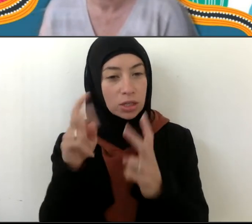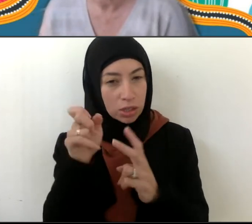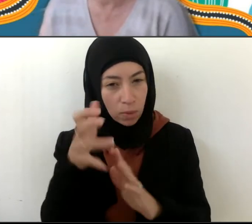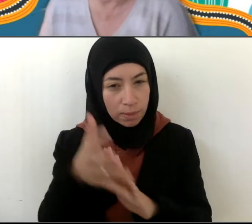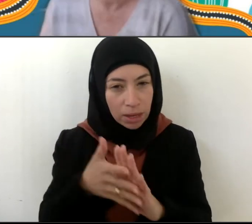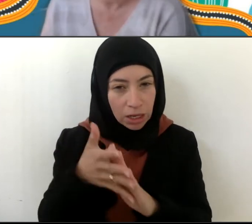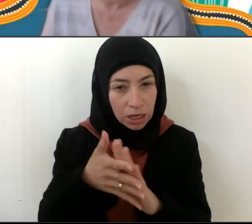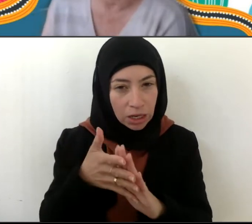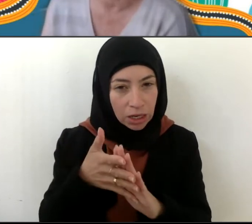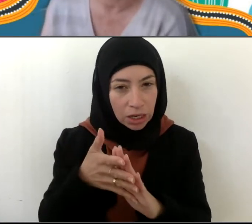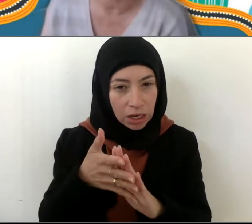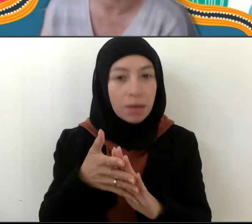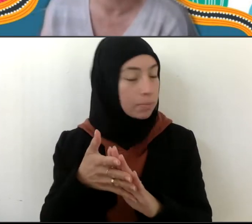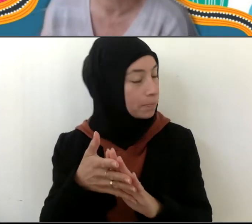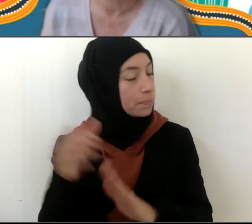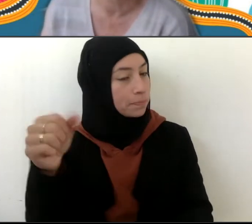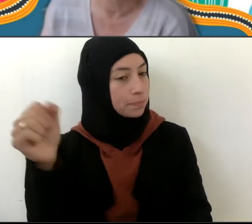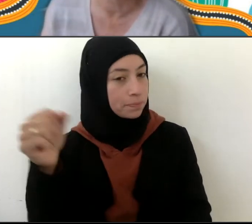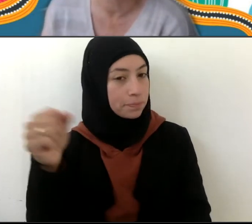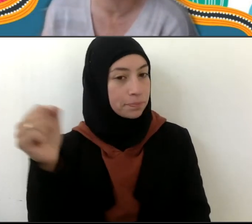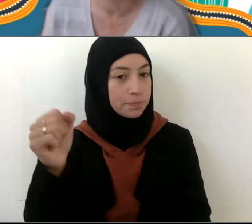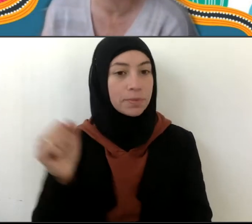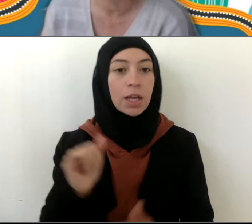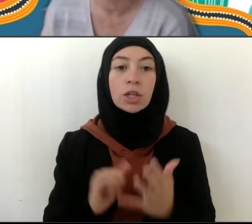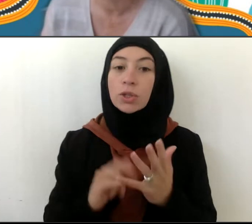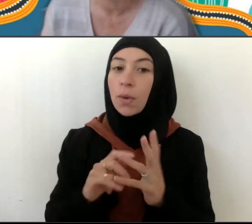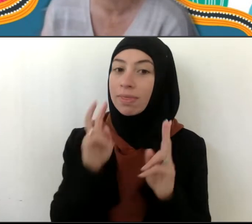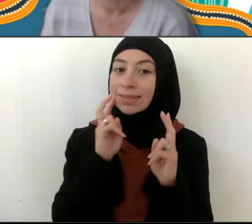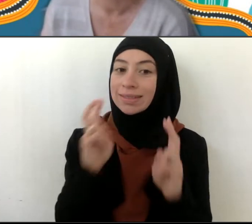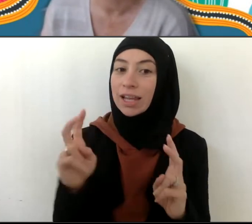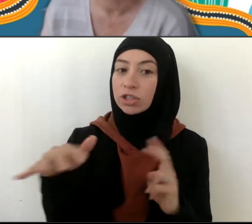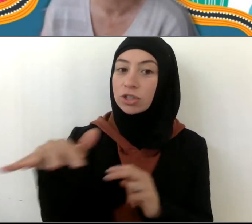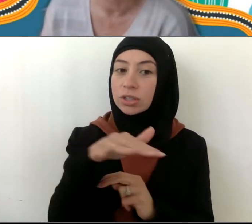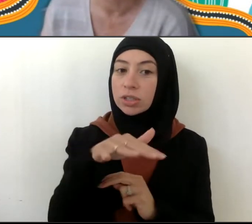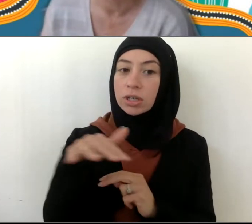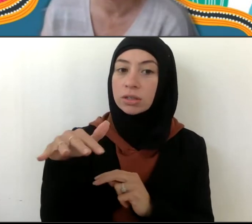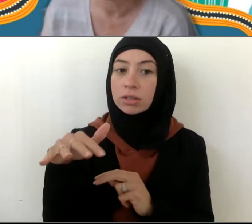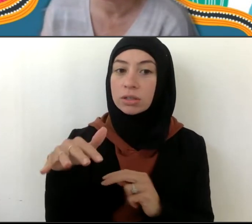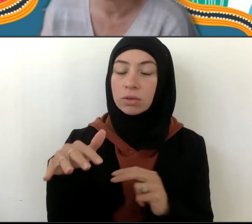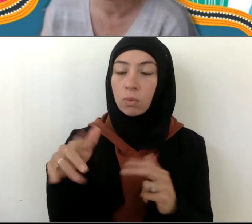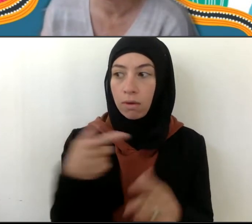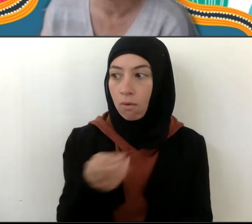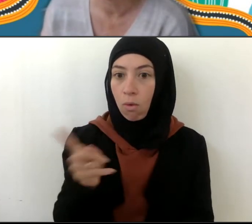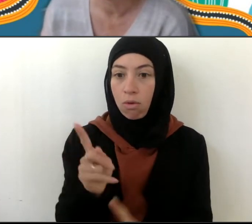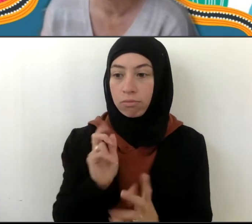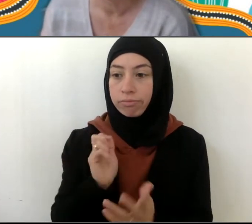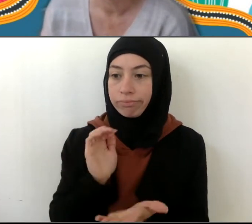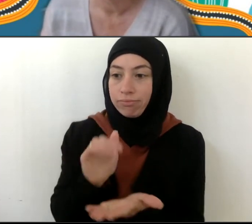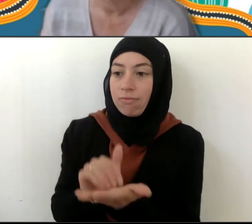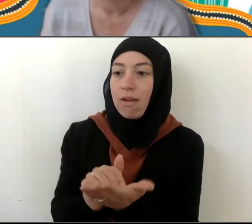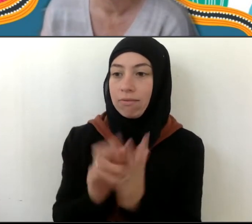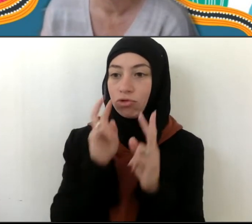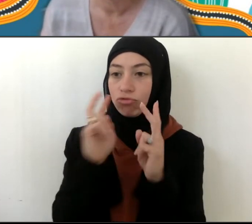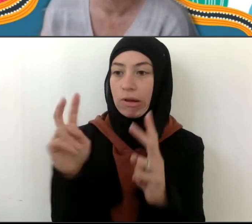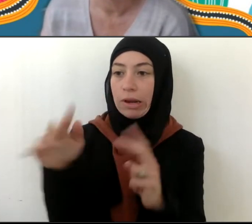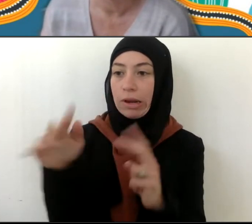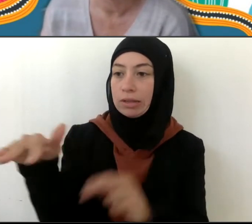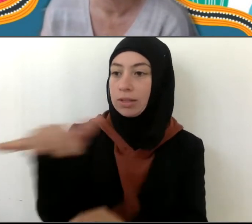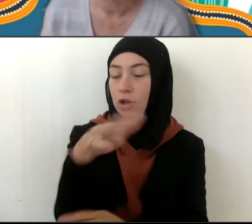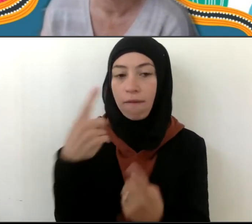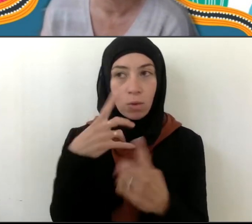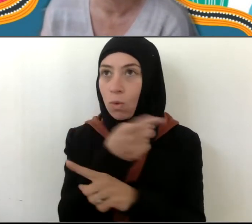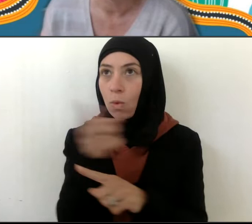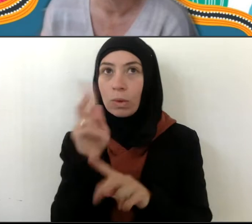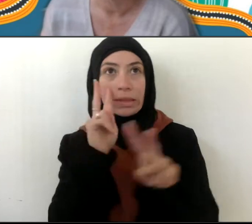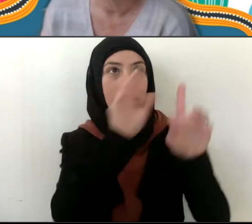you're asking about? Yeah. Yes. So yeah. I mean, the stations are like we've all been to stations, and with the artwork